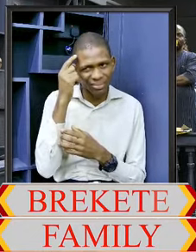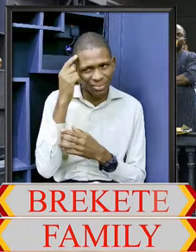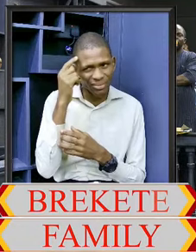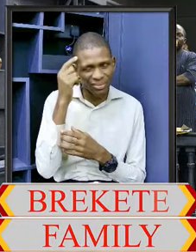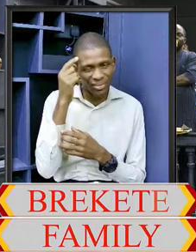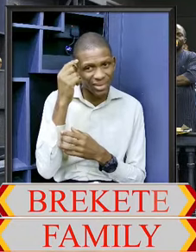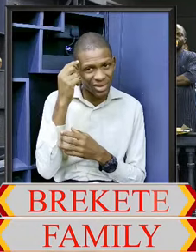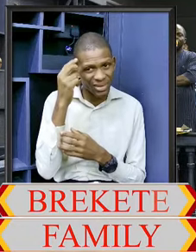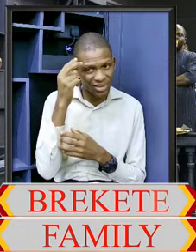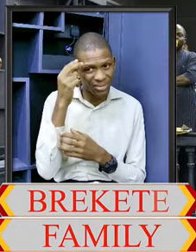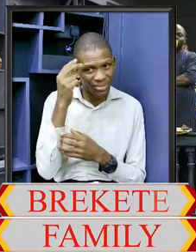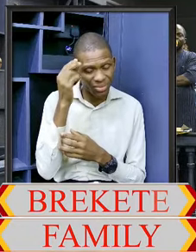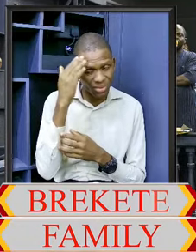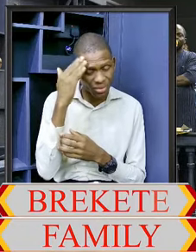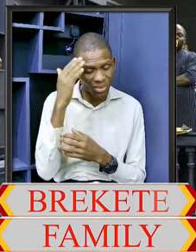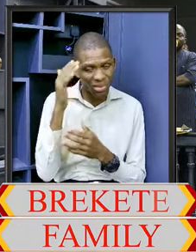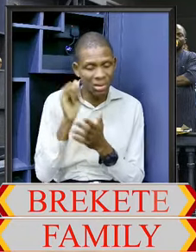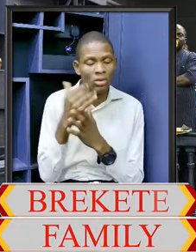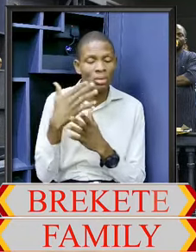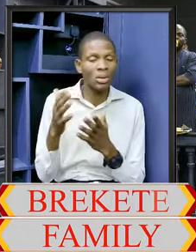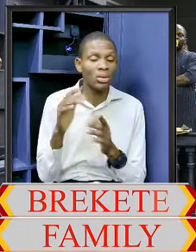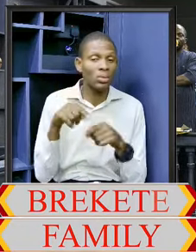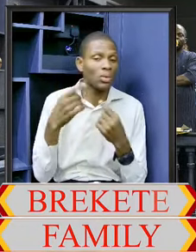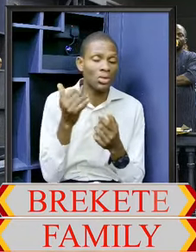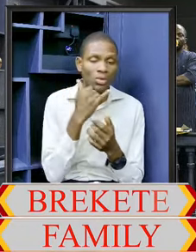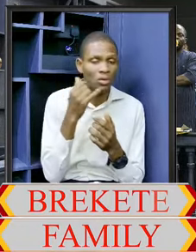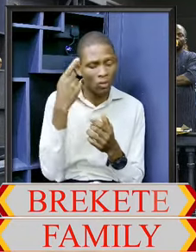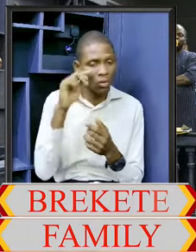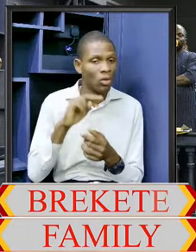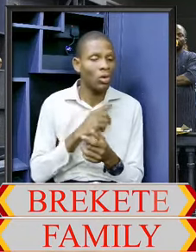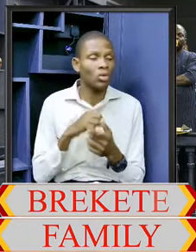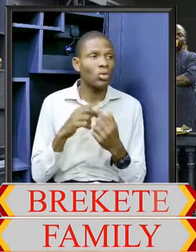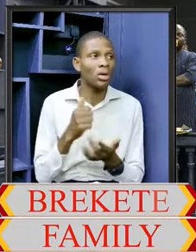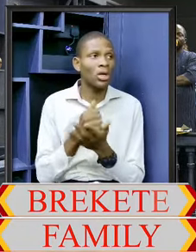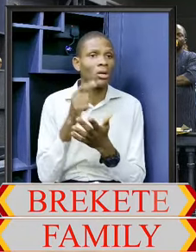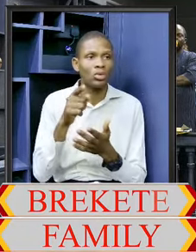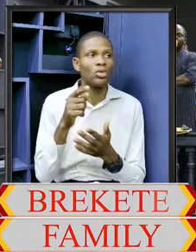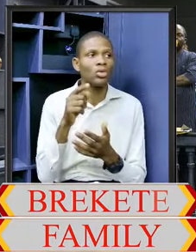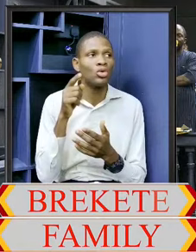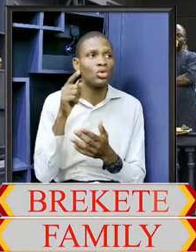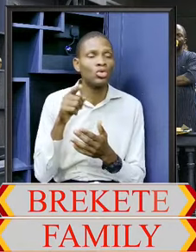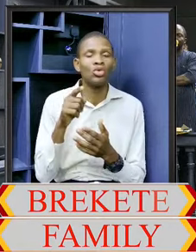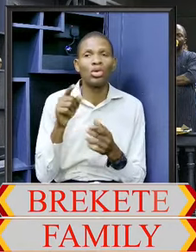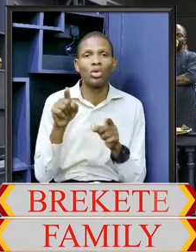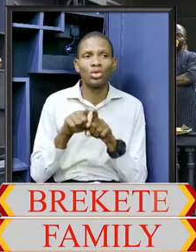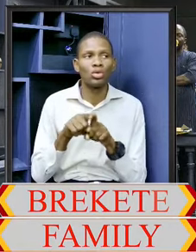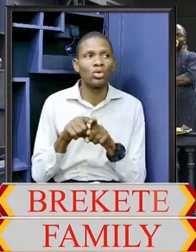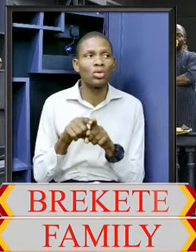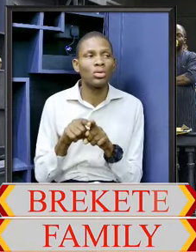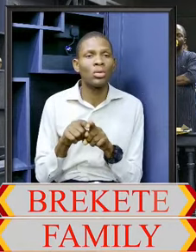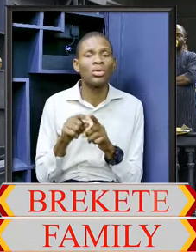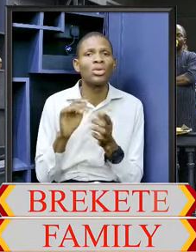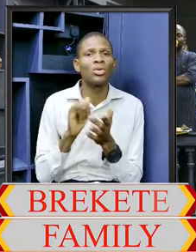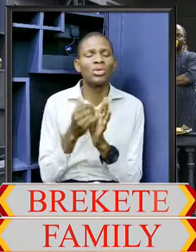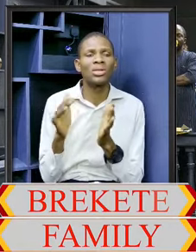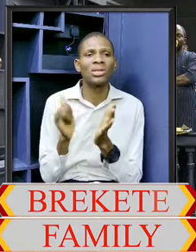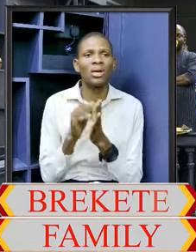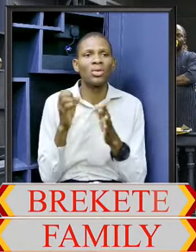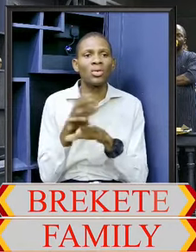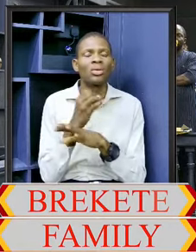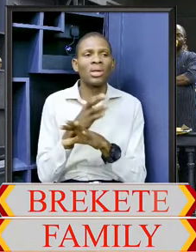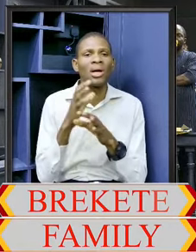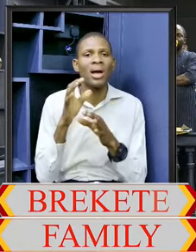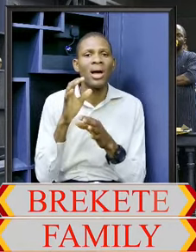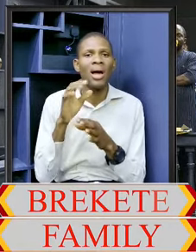something went wrong, truly. And you, for us to help you, you have to help us. Those things that Concert asks